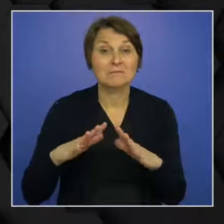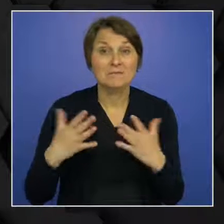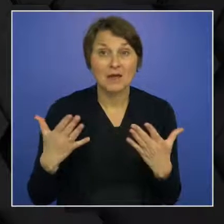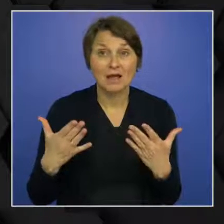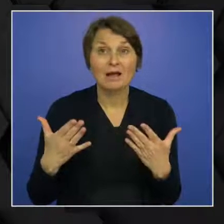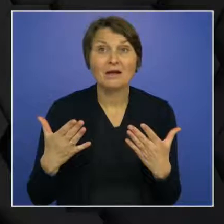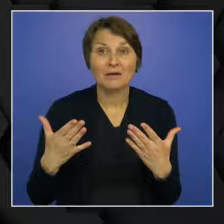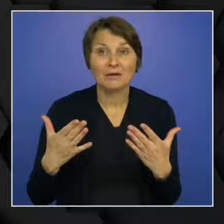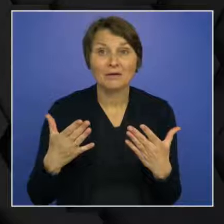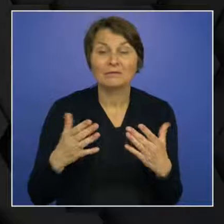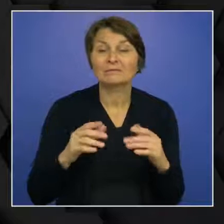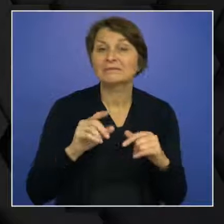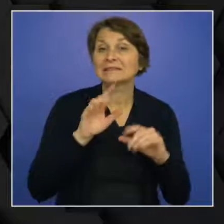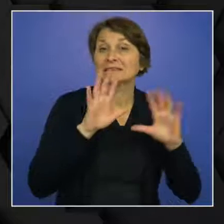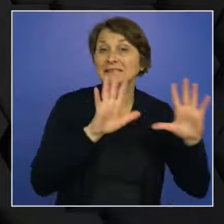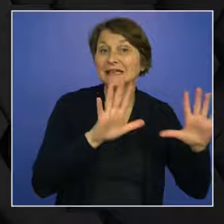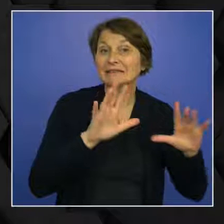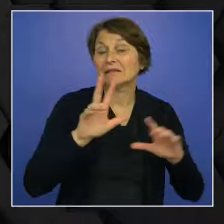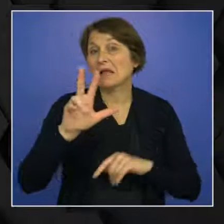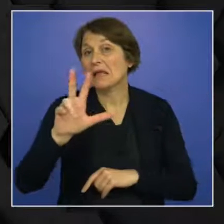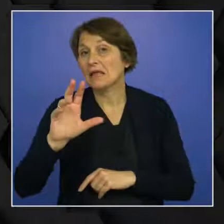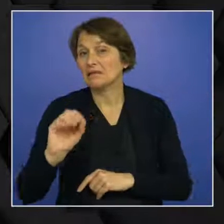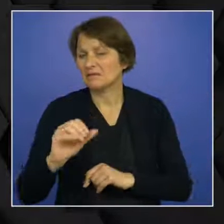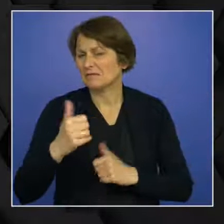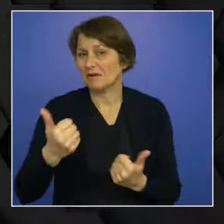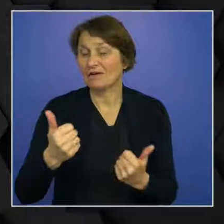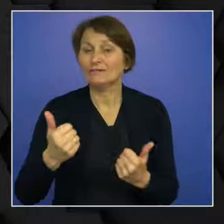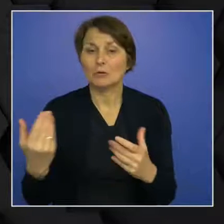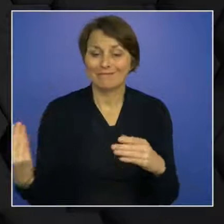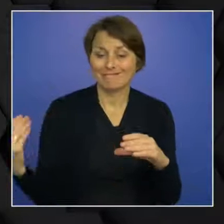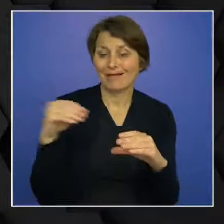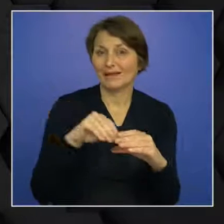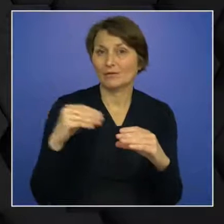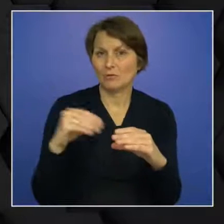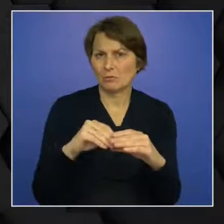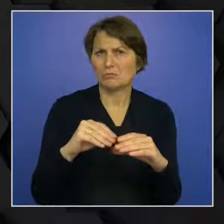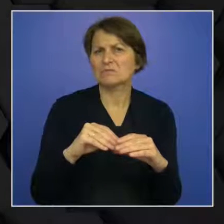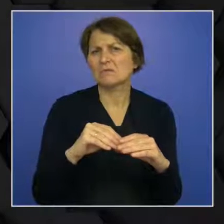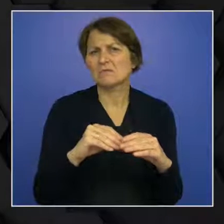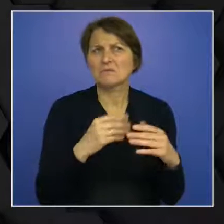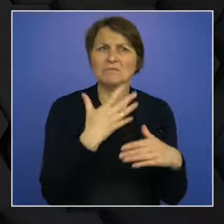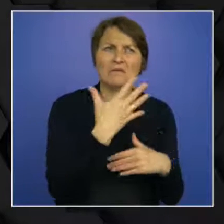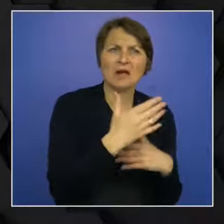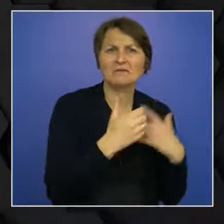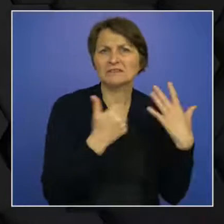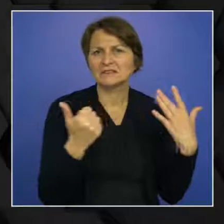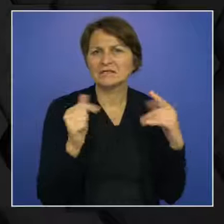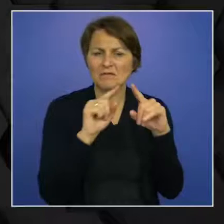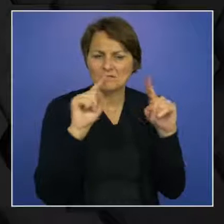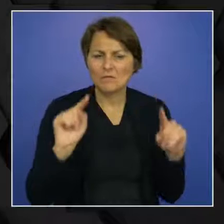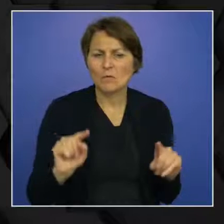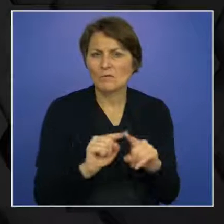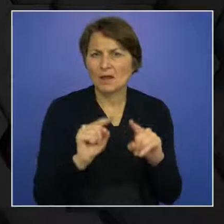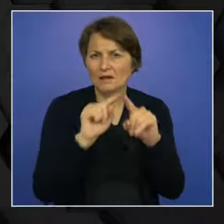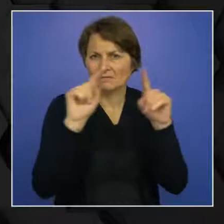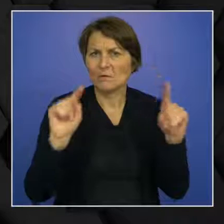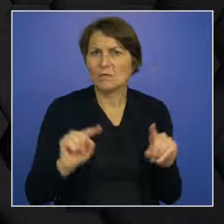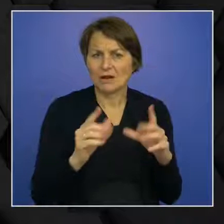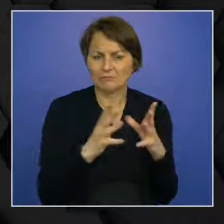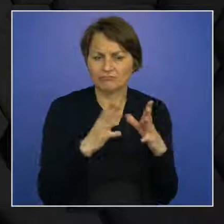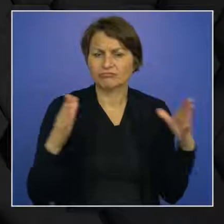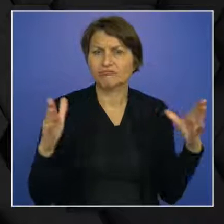encoding will encode it for you in 5 or 6 different formats, and your player will choose the best bit